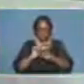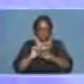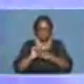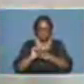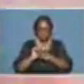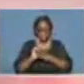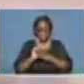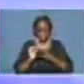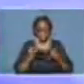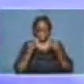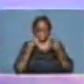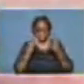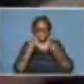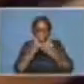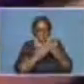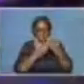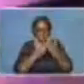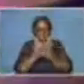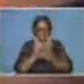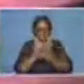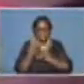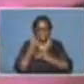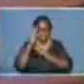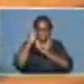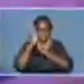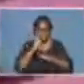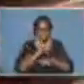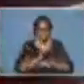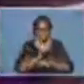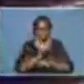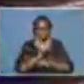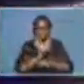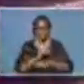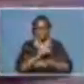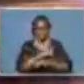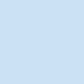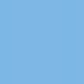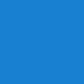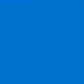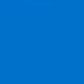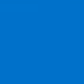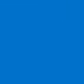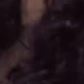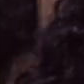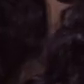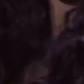having that much more confidence in it. For the Bahamas Tonight, I'm LaDon Davis.